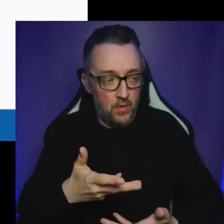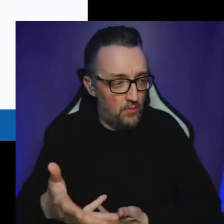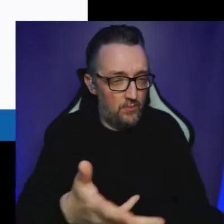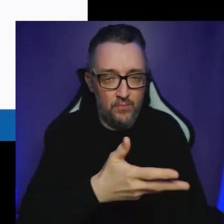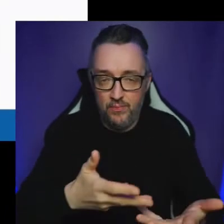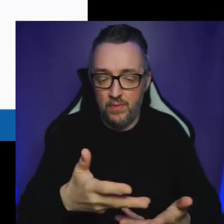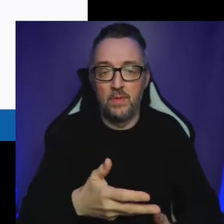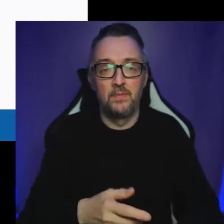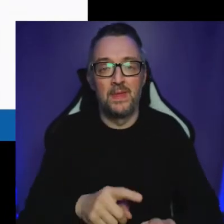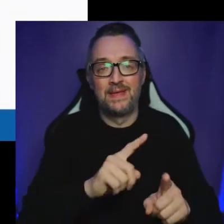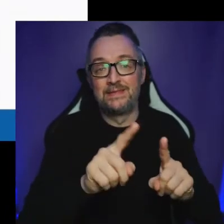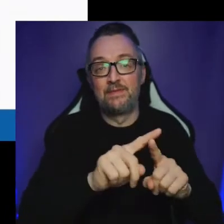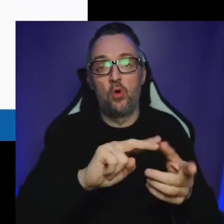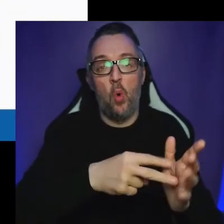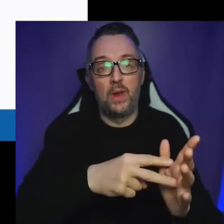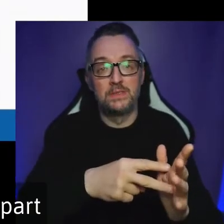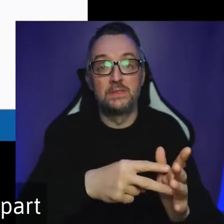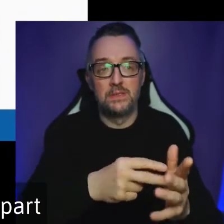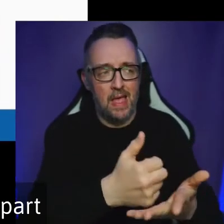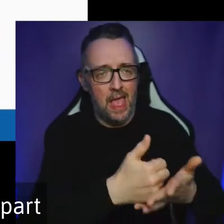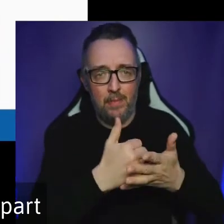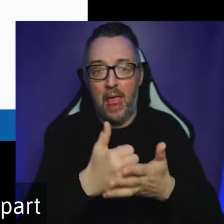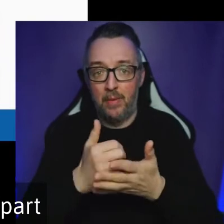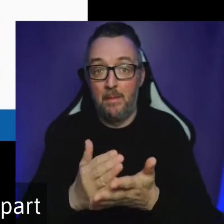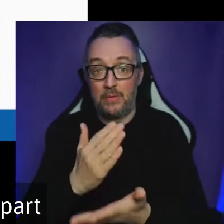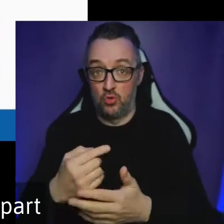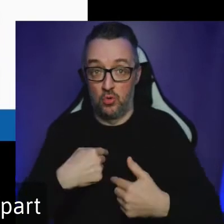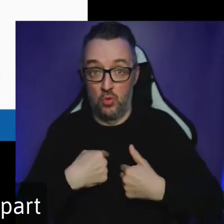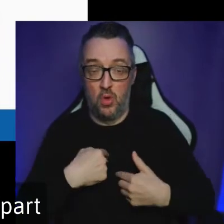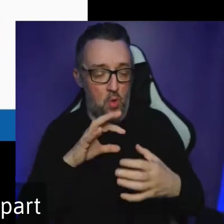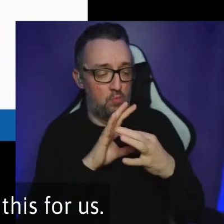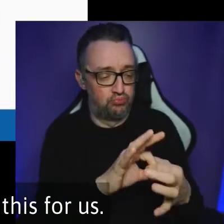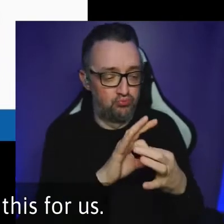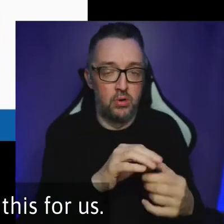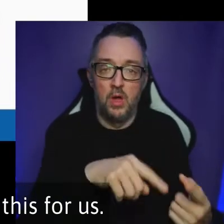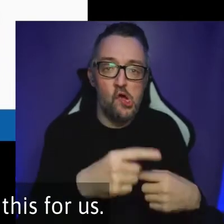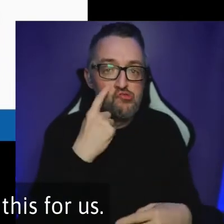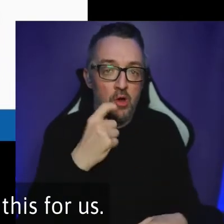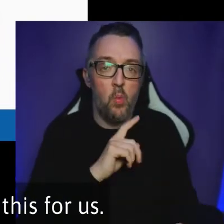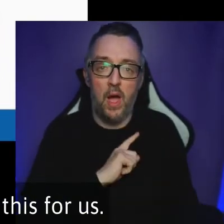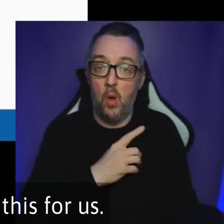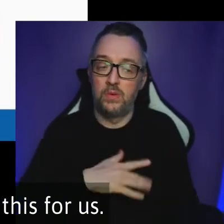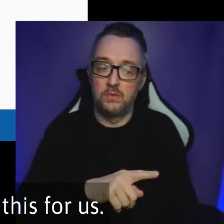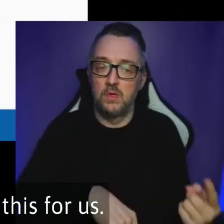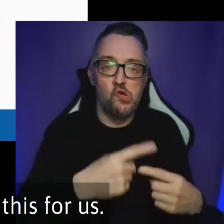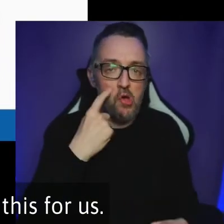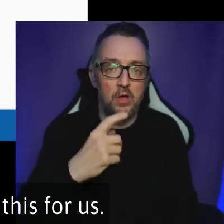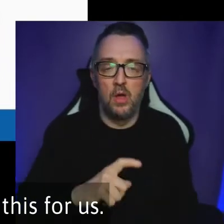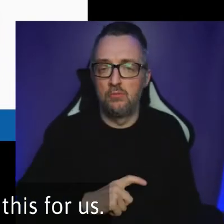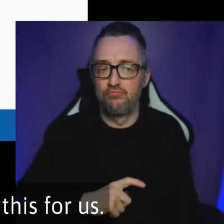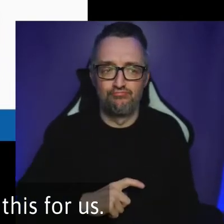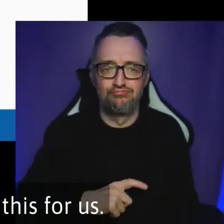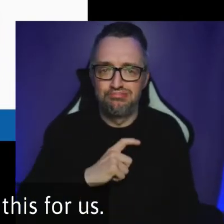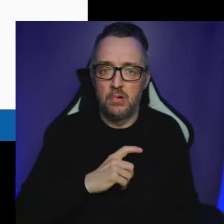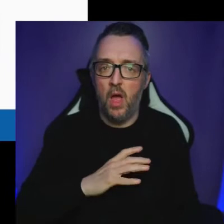support from organizations to help us engage with young people and ensure that they were comfortable in taking part. And that was a key part, that was a key aspect of